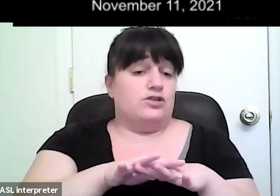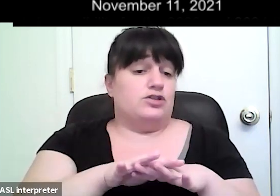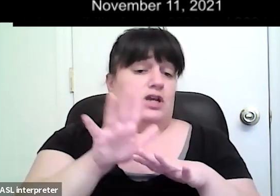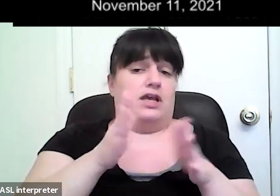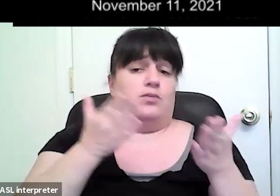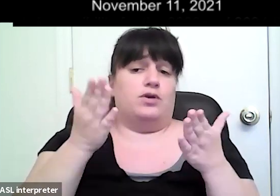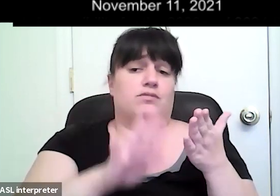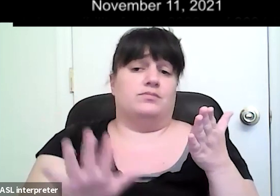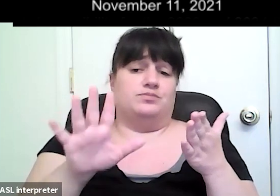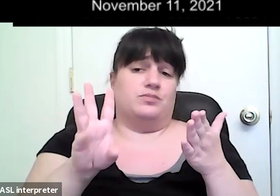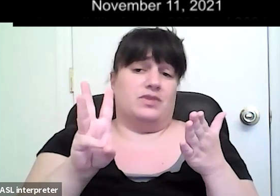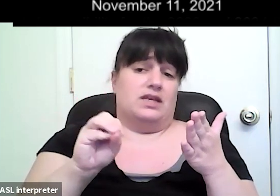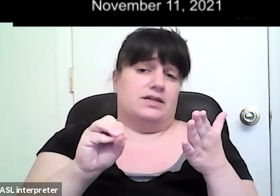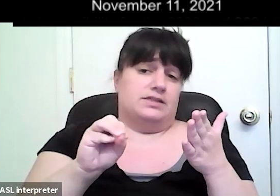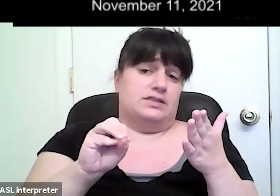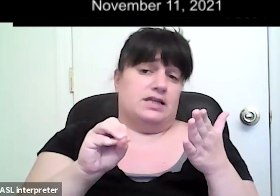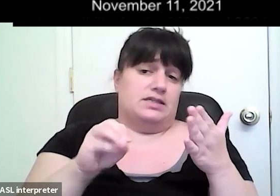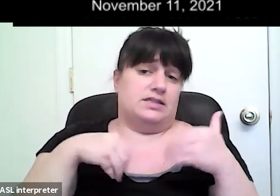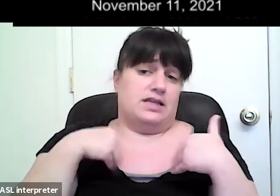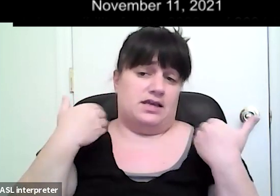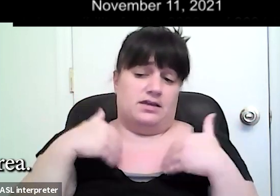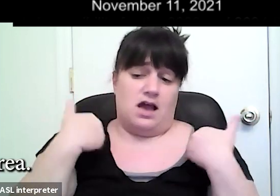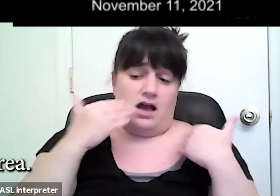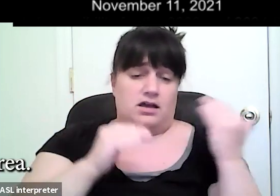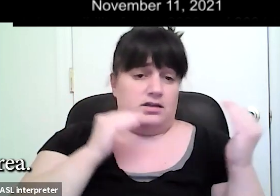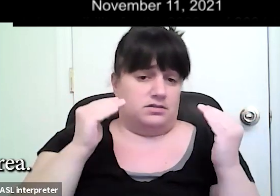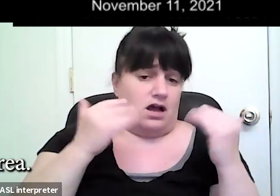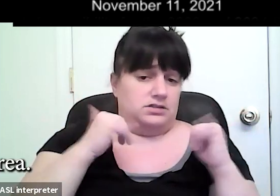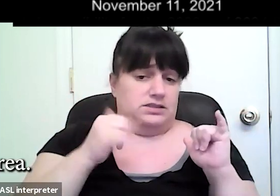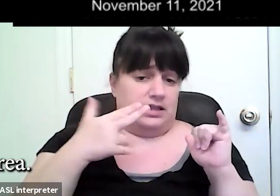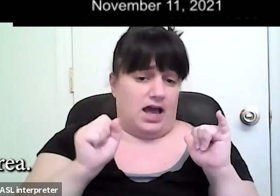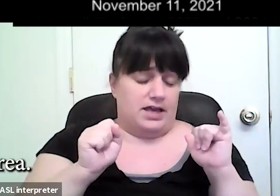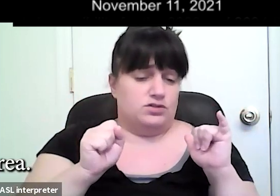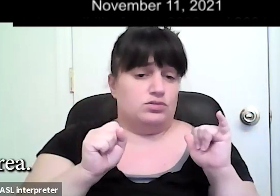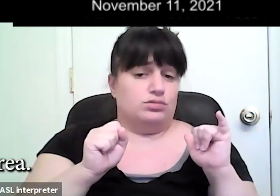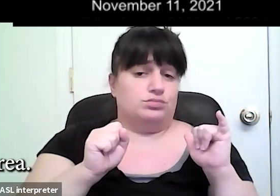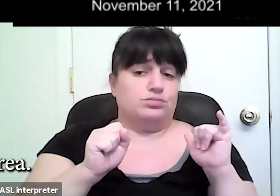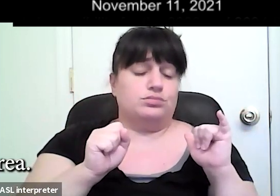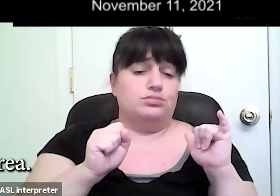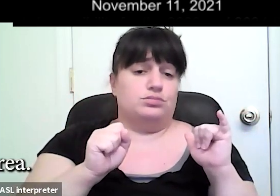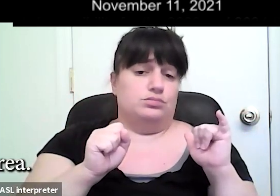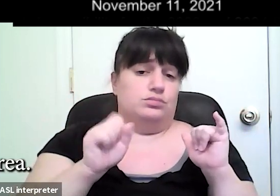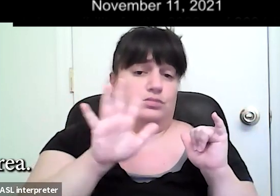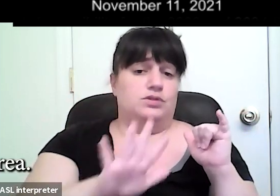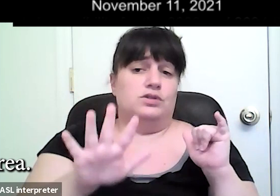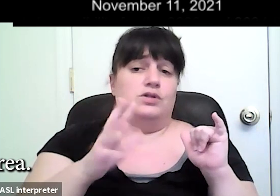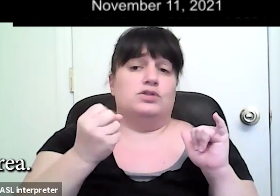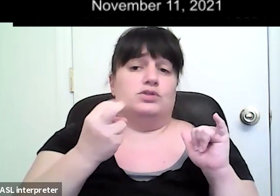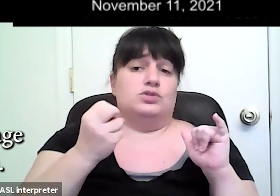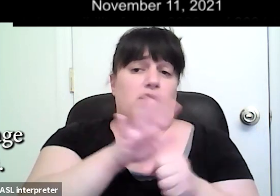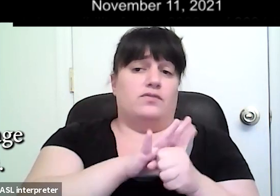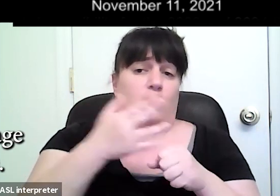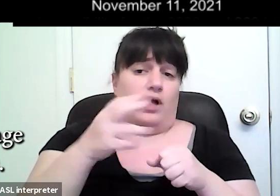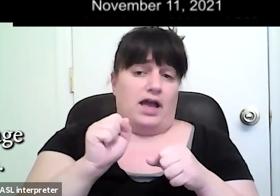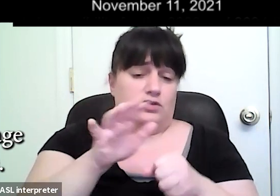approximately 60 young adults still in high school from about 12 local high schools in our area.